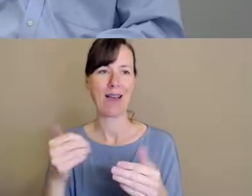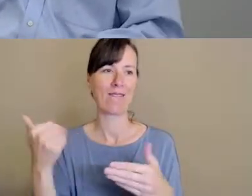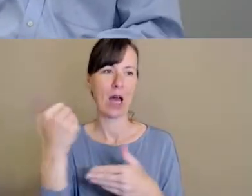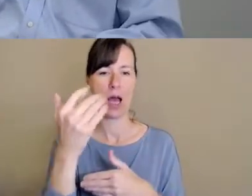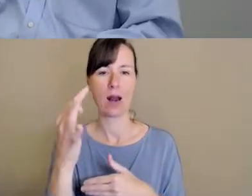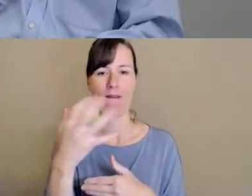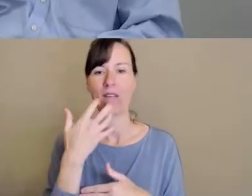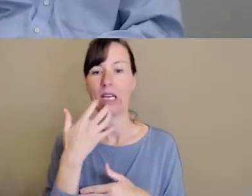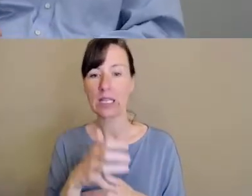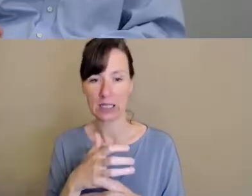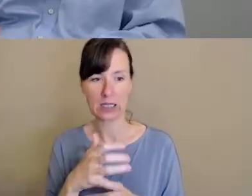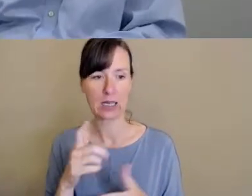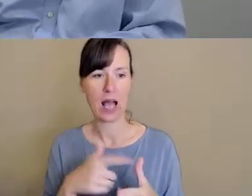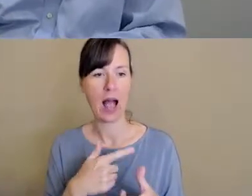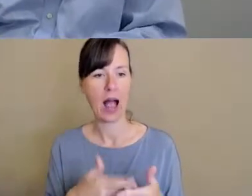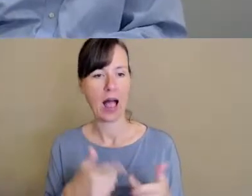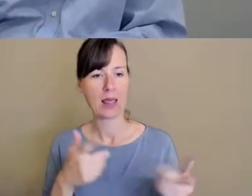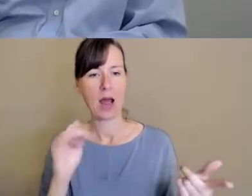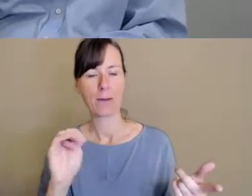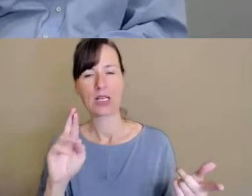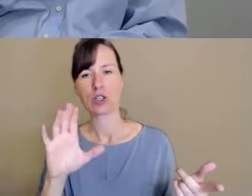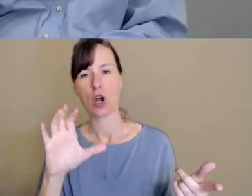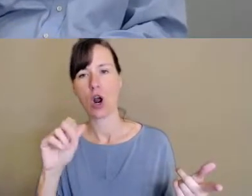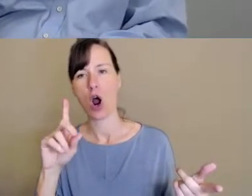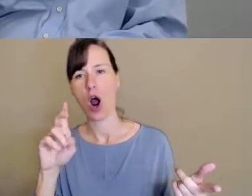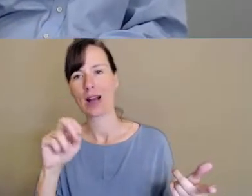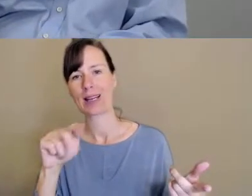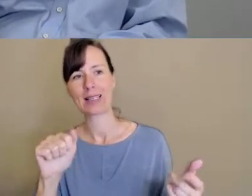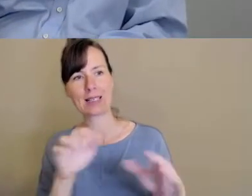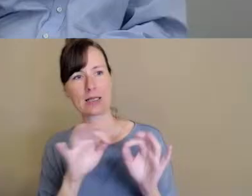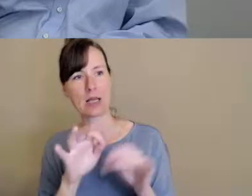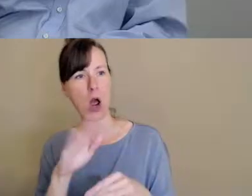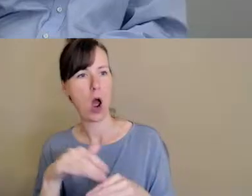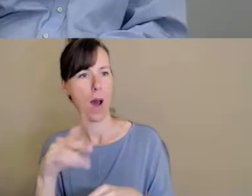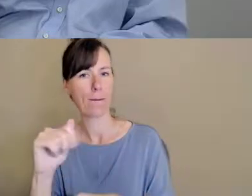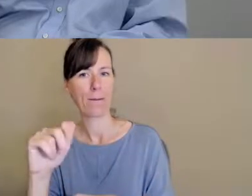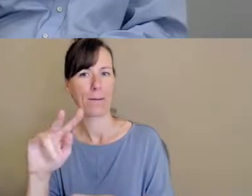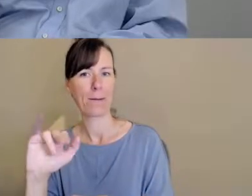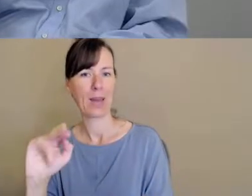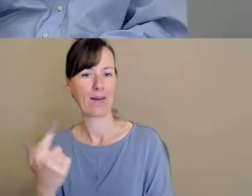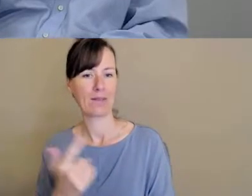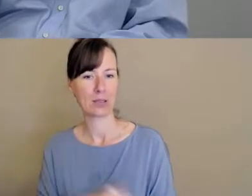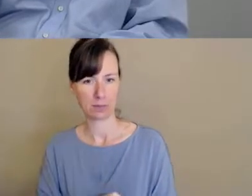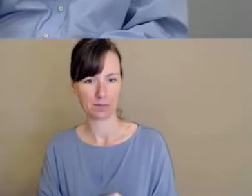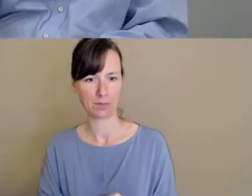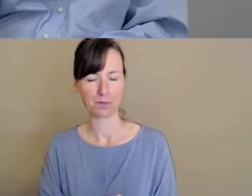So VMP will be performing townwide concrete, asphalt, milling, and overlay.